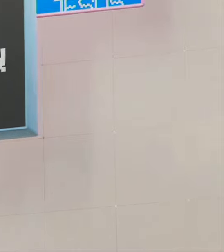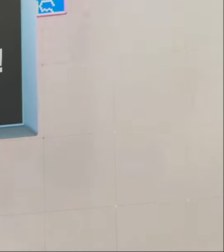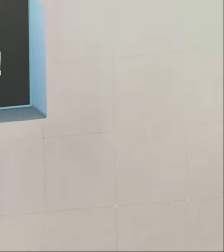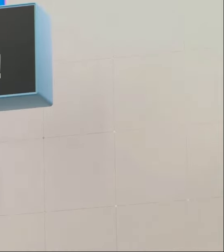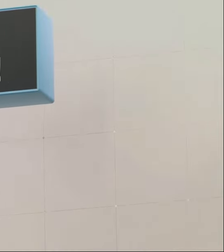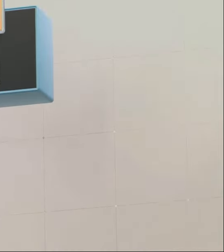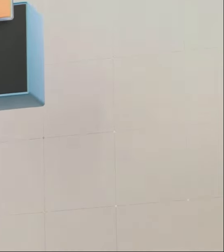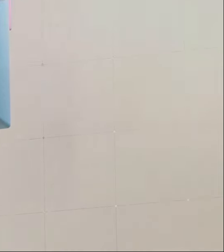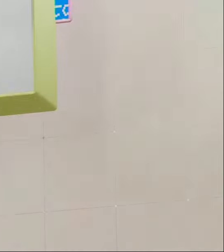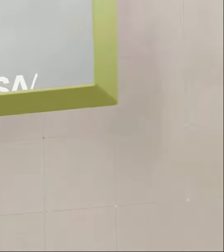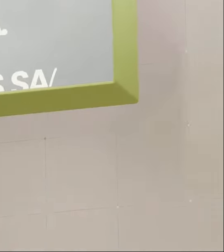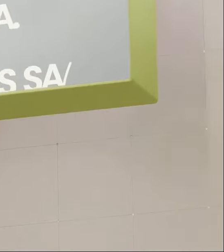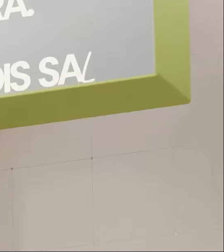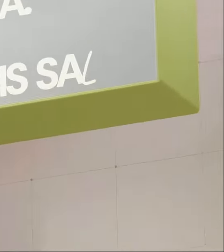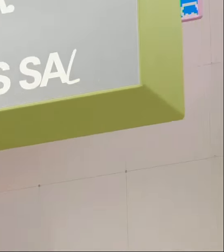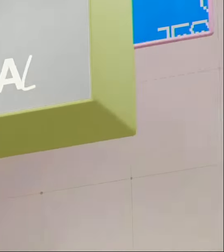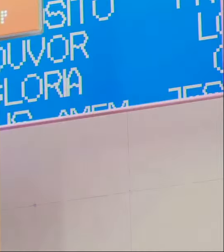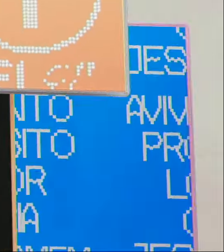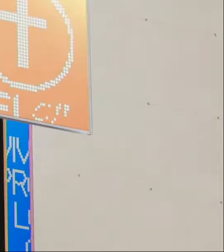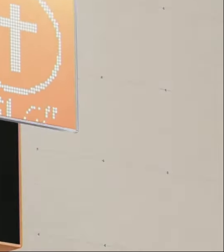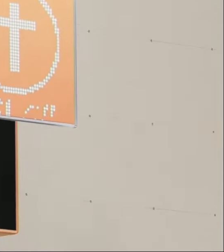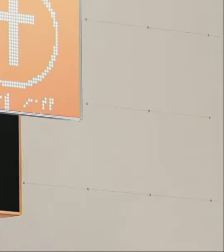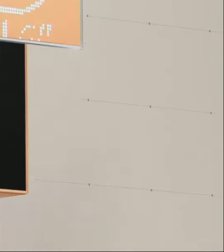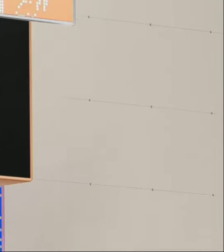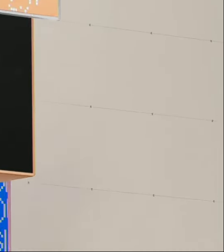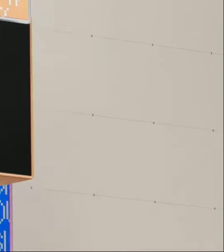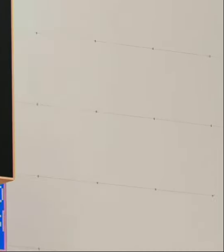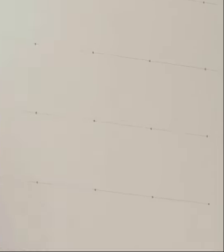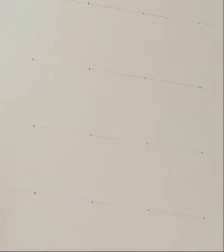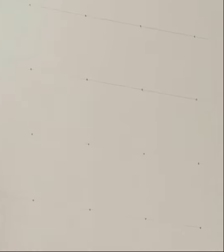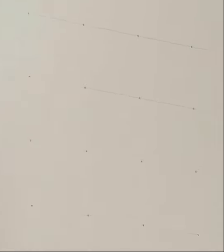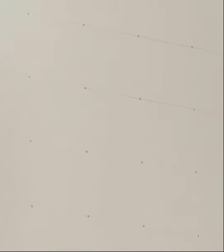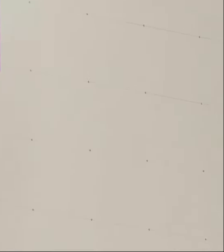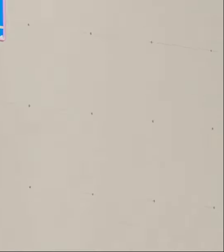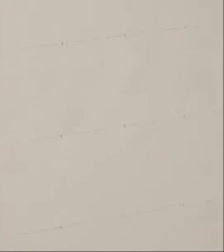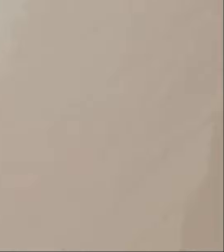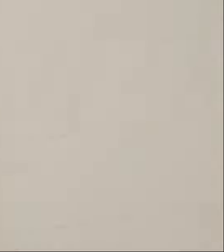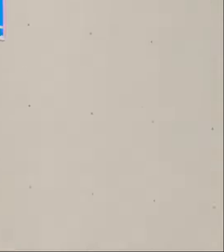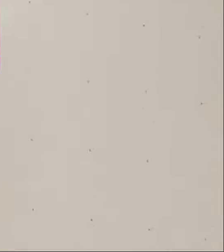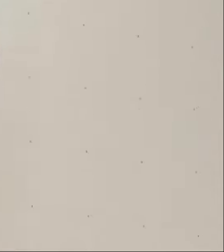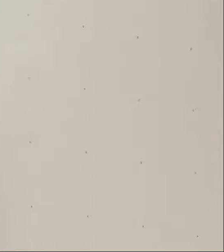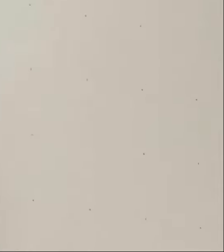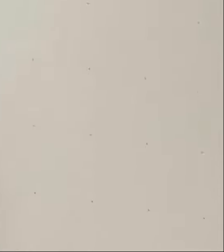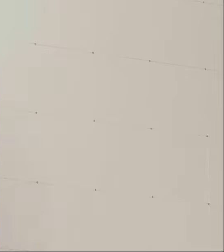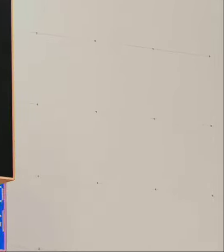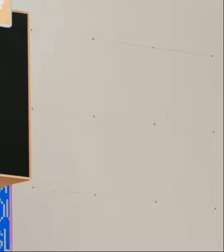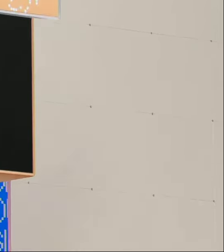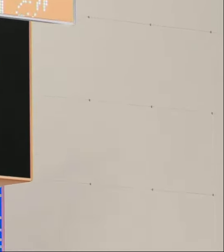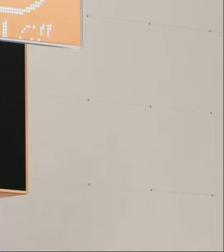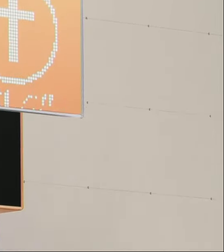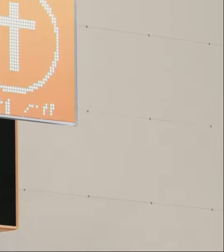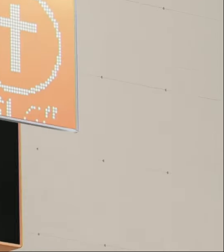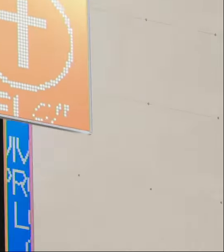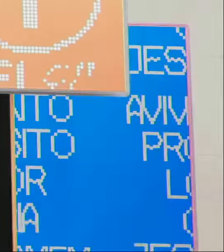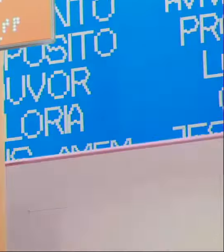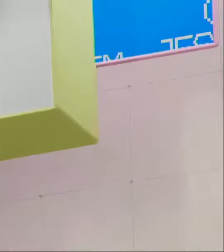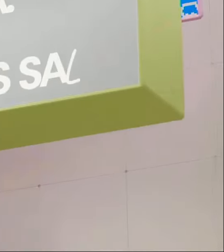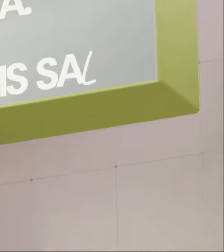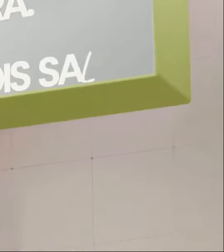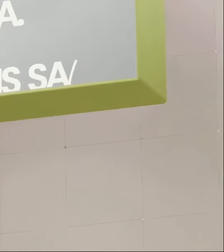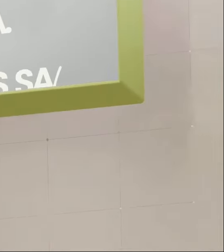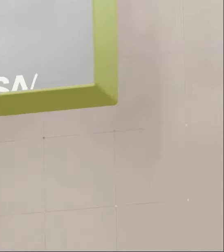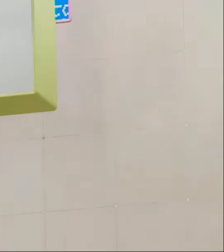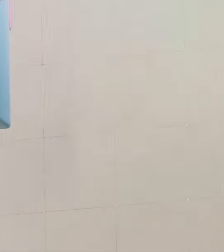prep, like you know what's coming around next, like you trying to play with my temptation. I might need a vacation. Say patience is a virtue, but